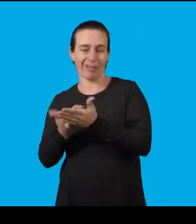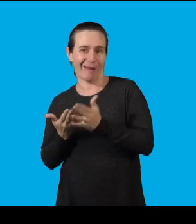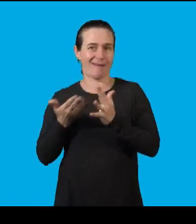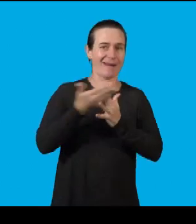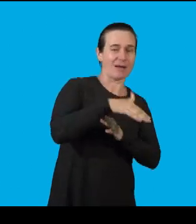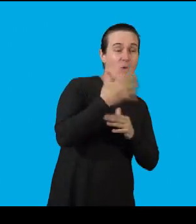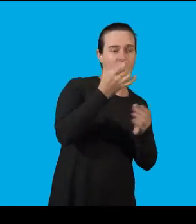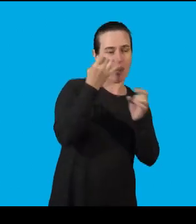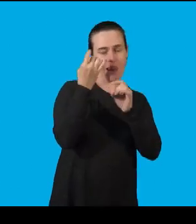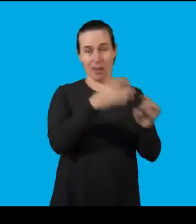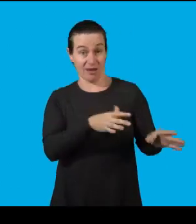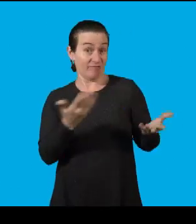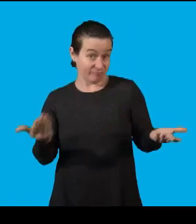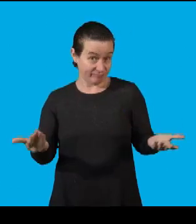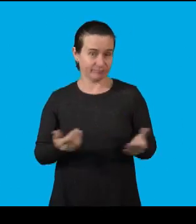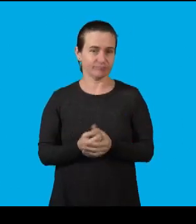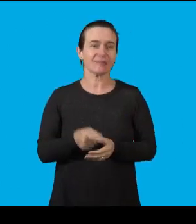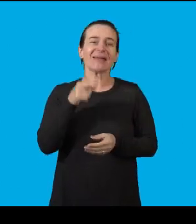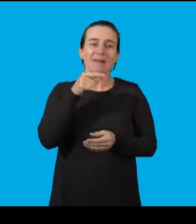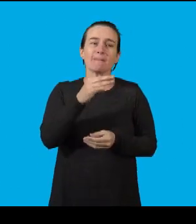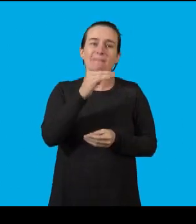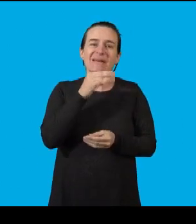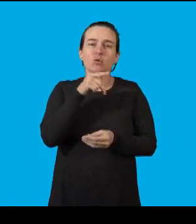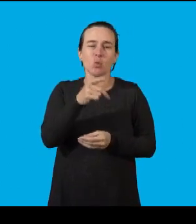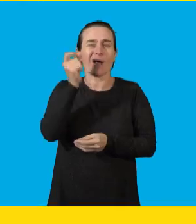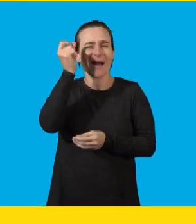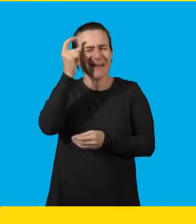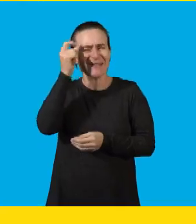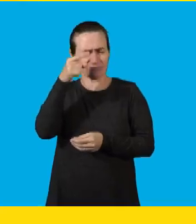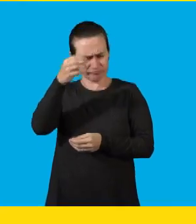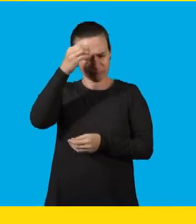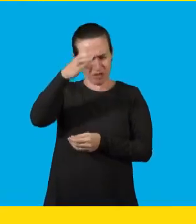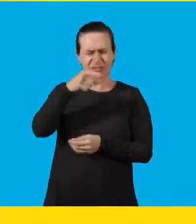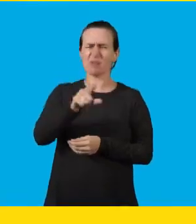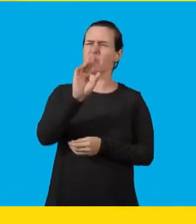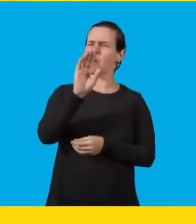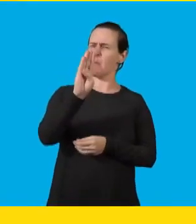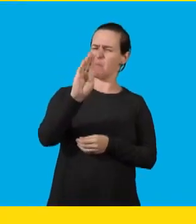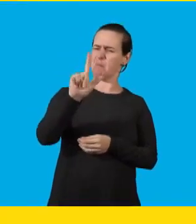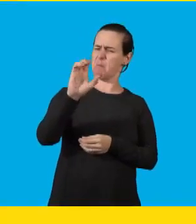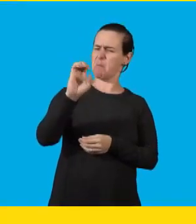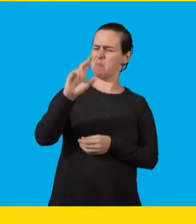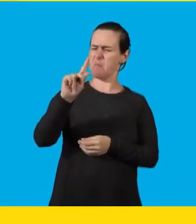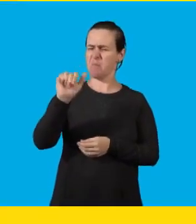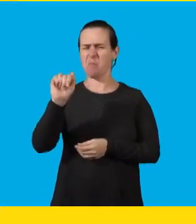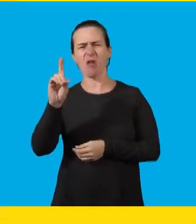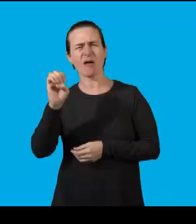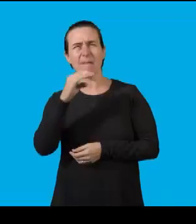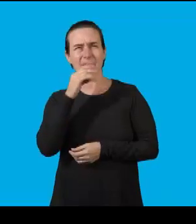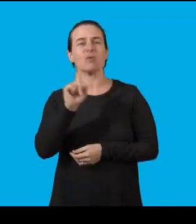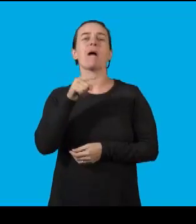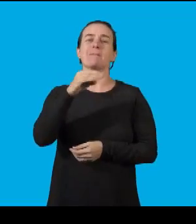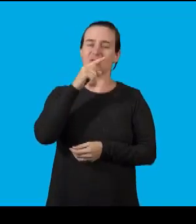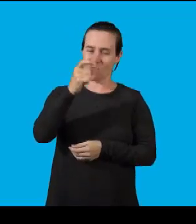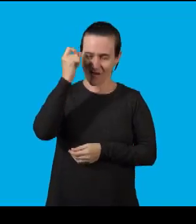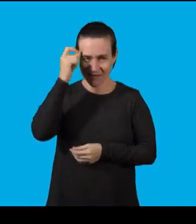from entering or leaving. So that shows understanding of the concept of blockade. It could